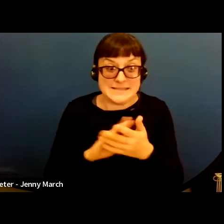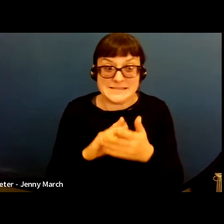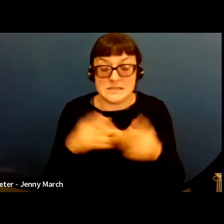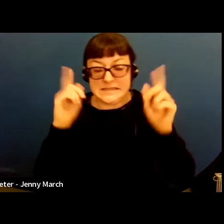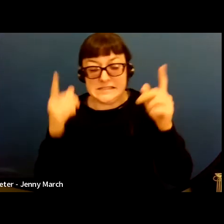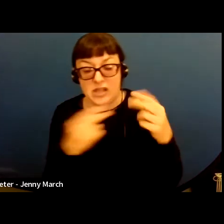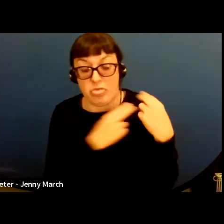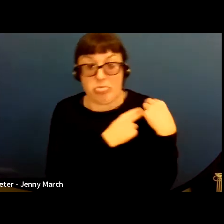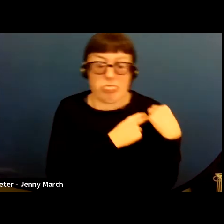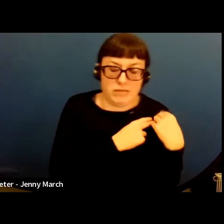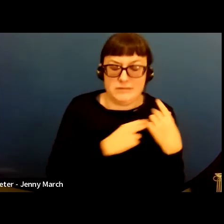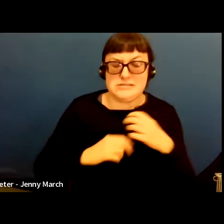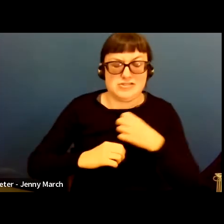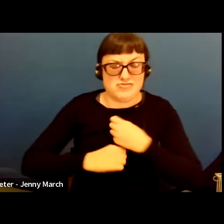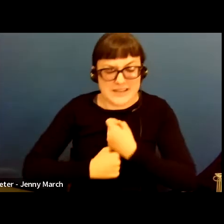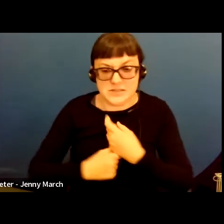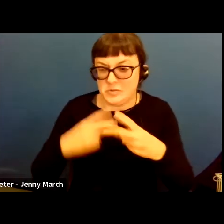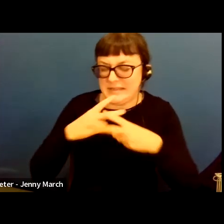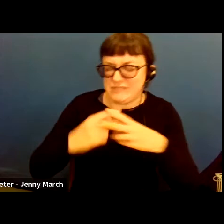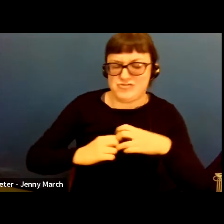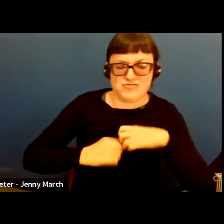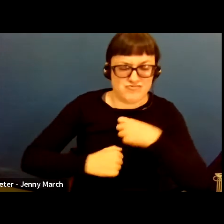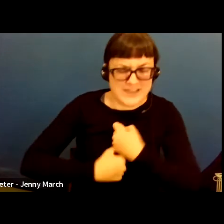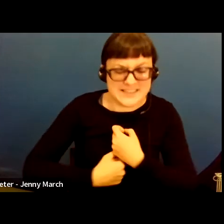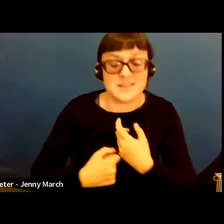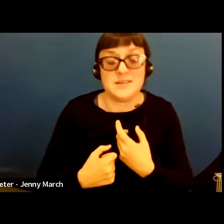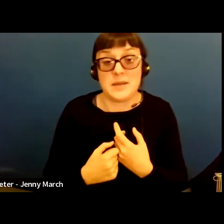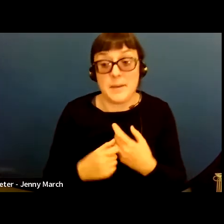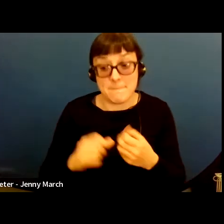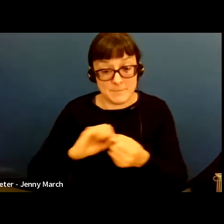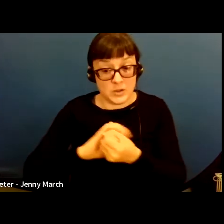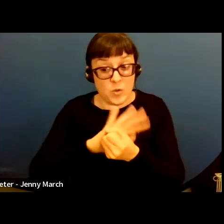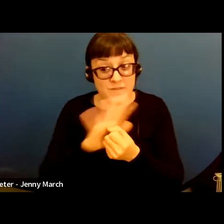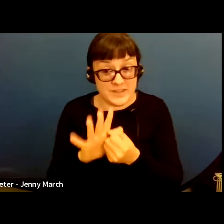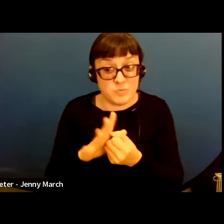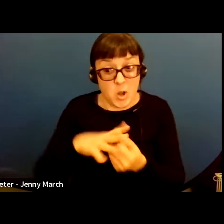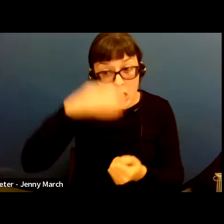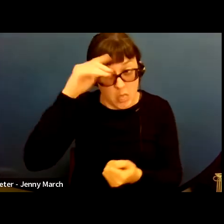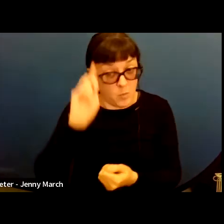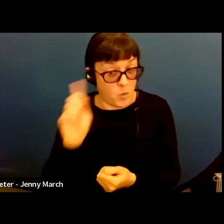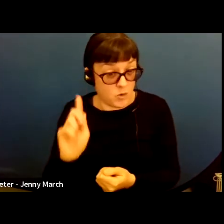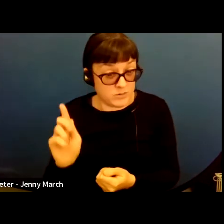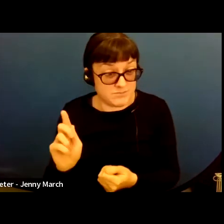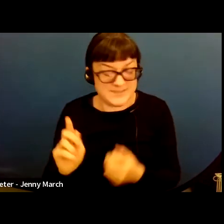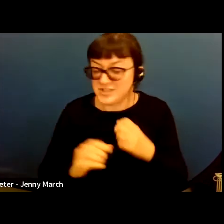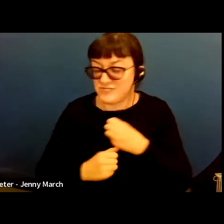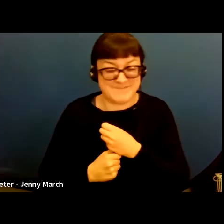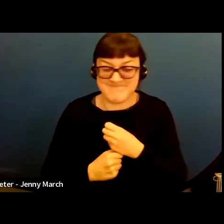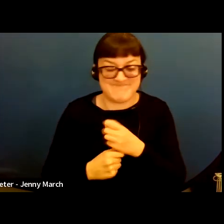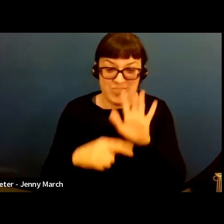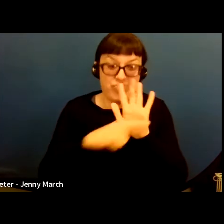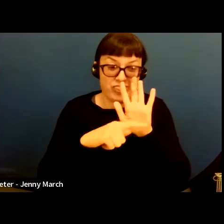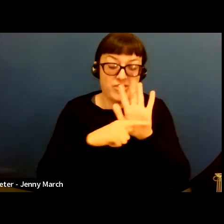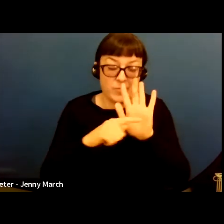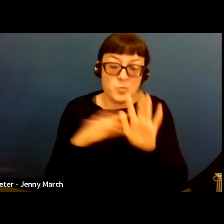and caring force. And I think one thing that COVID has taught us is that stress is not a good thing. We all knew